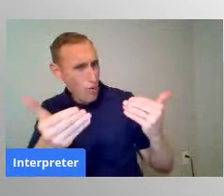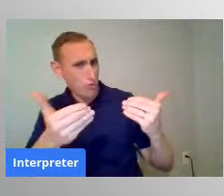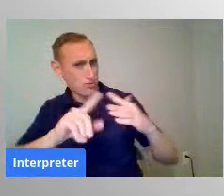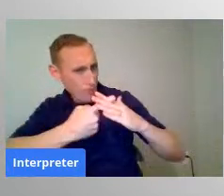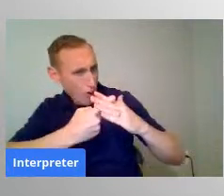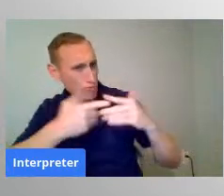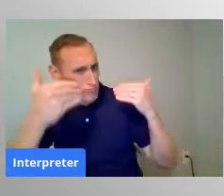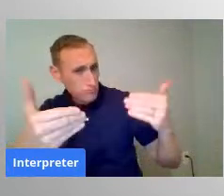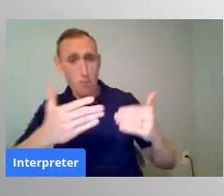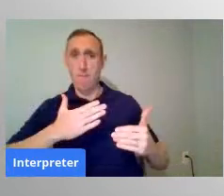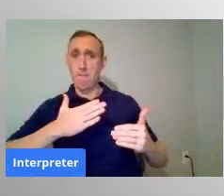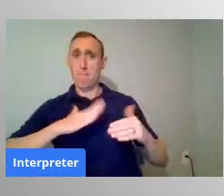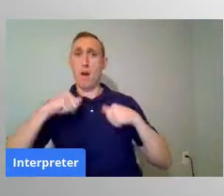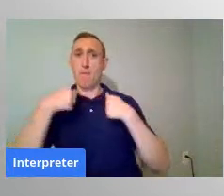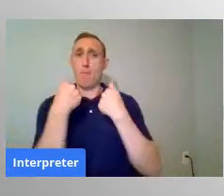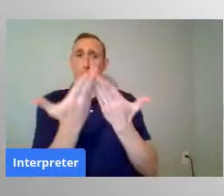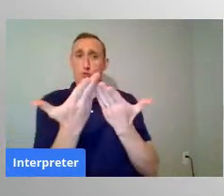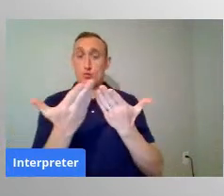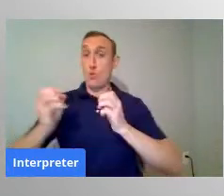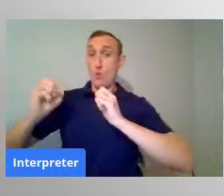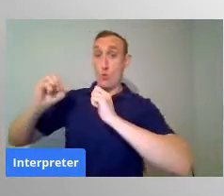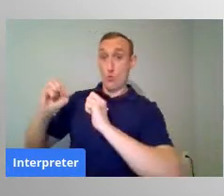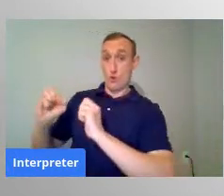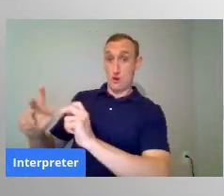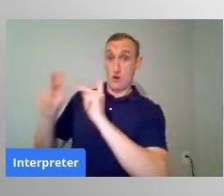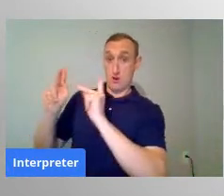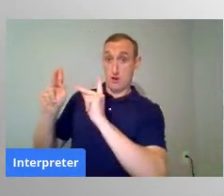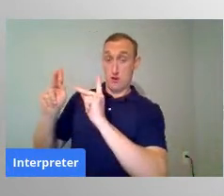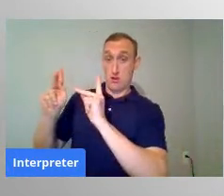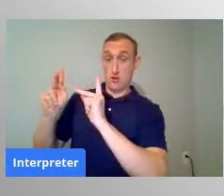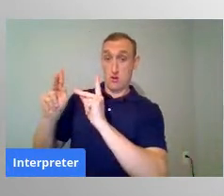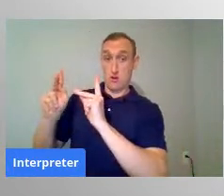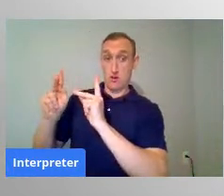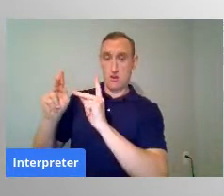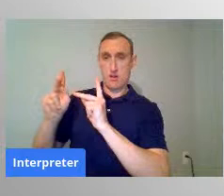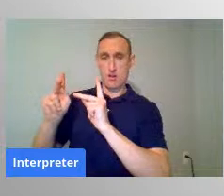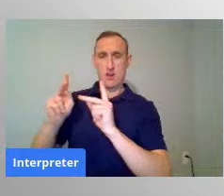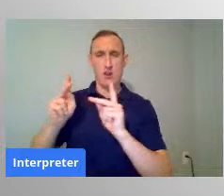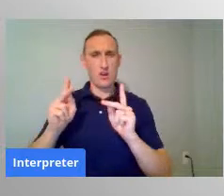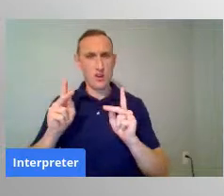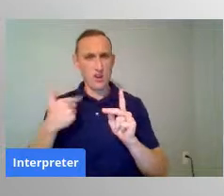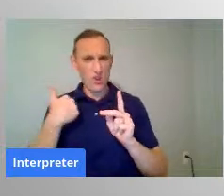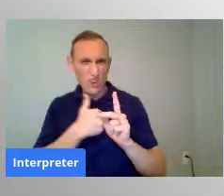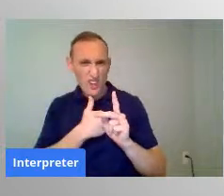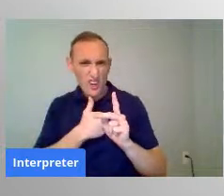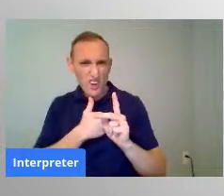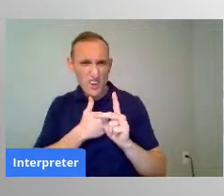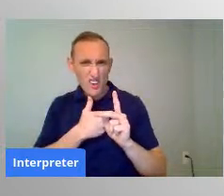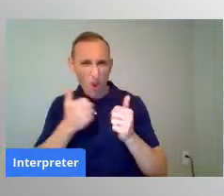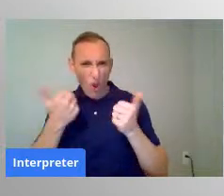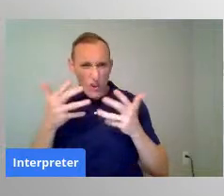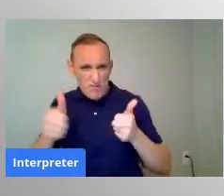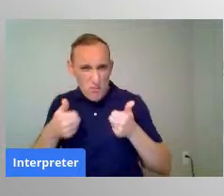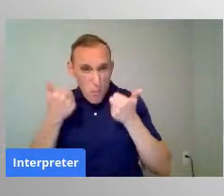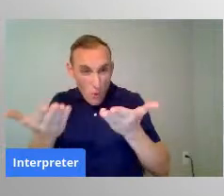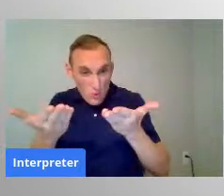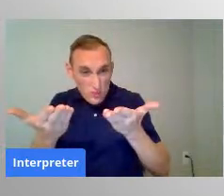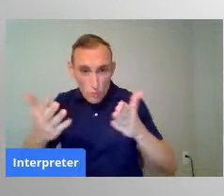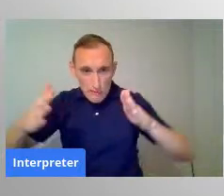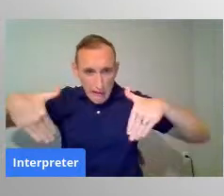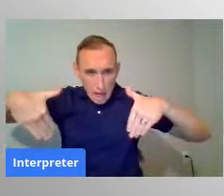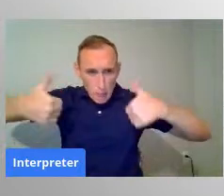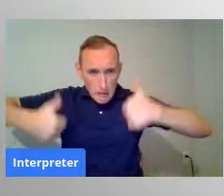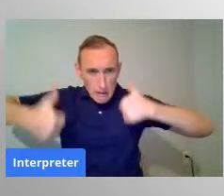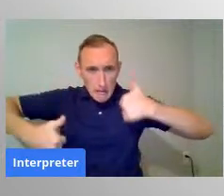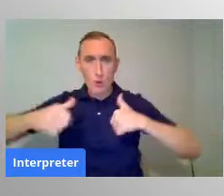that's my motion. Okay, well, we haven't made, I don't think, has the motion been made yet? No. The original motion?